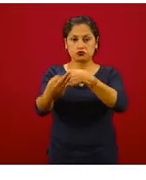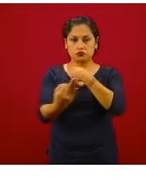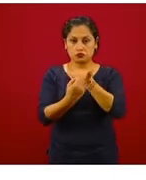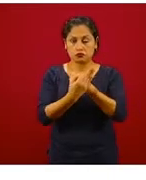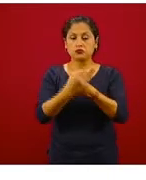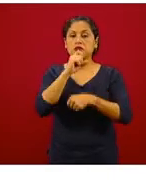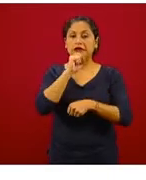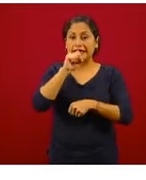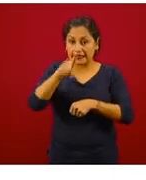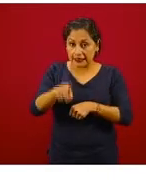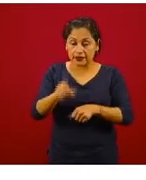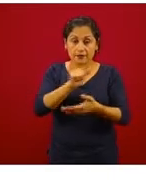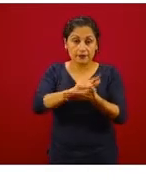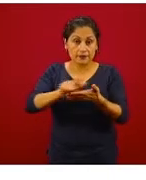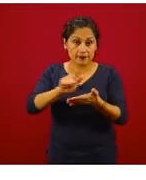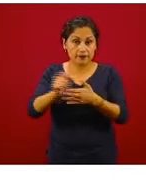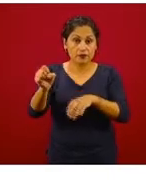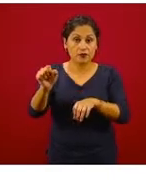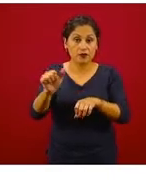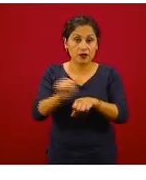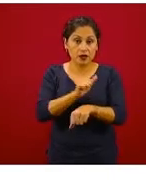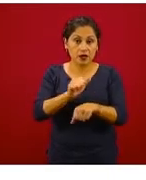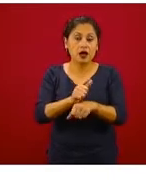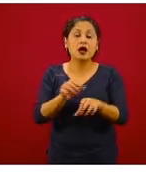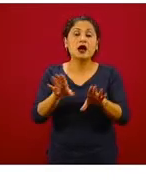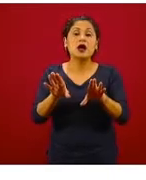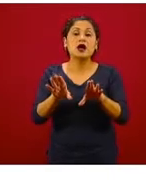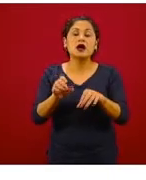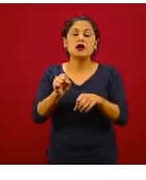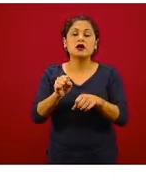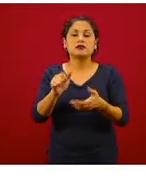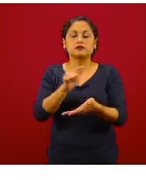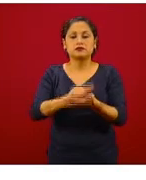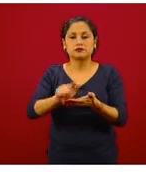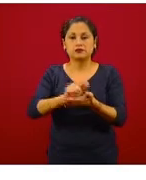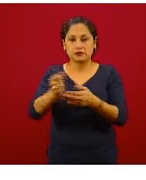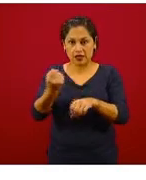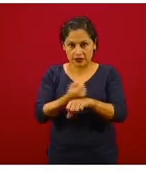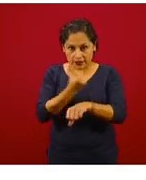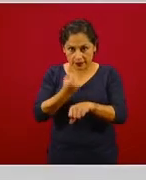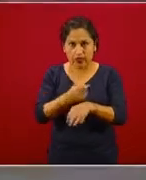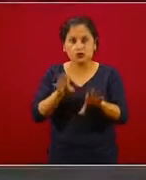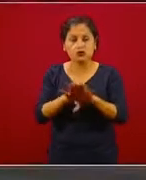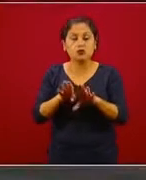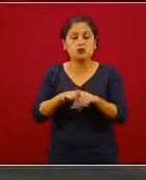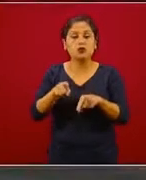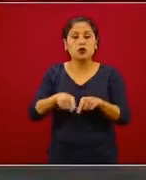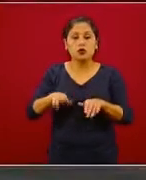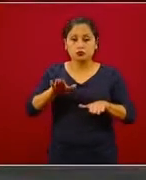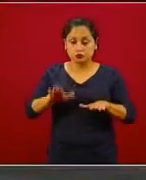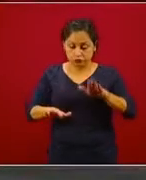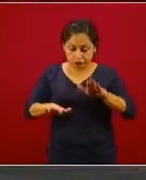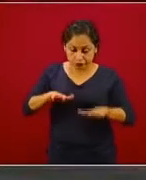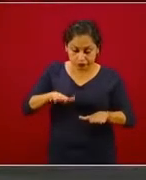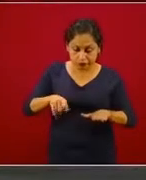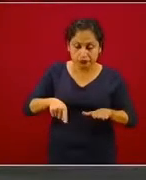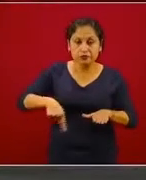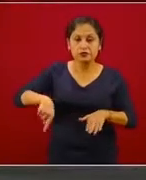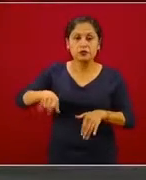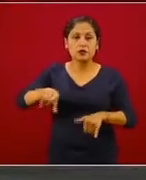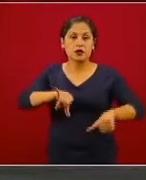The physical barriers, which we were talking about, and also the sanitation symptoms and the protocol for